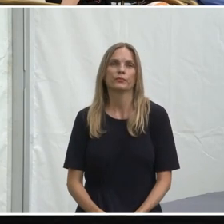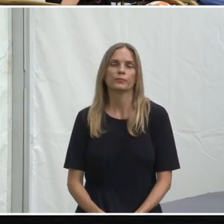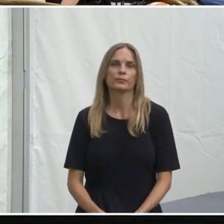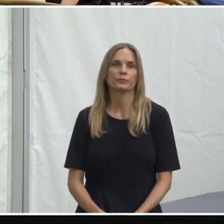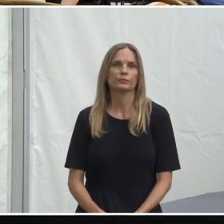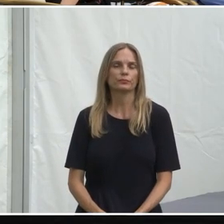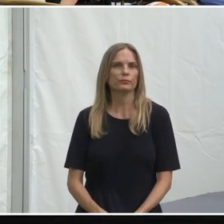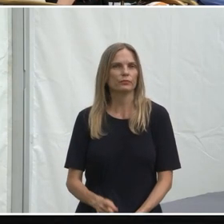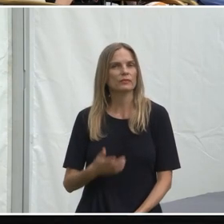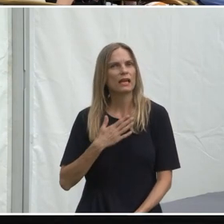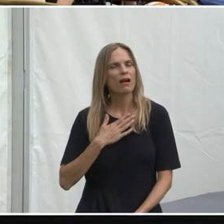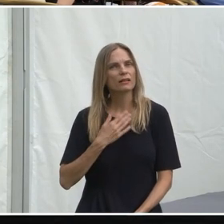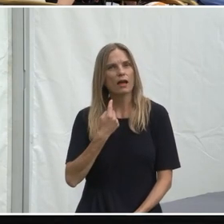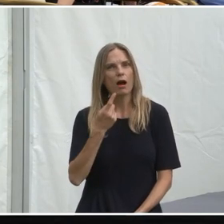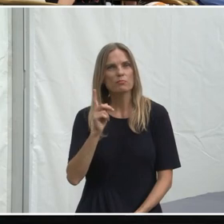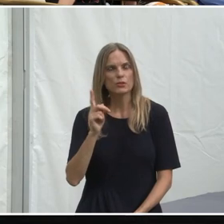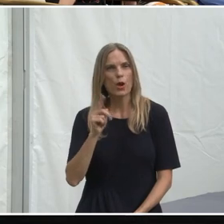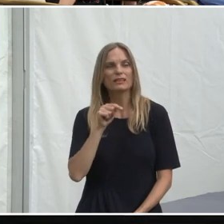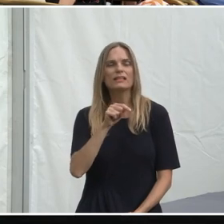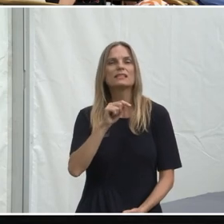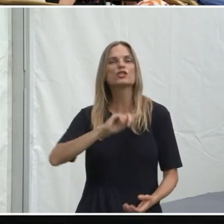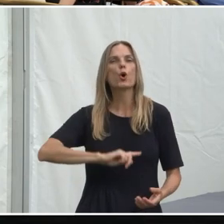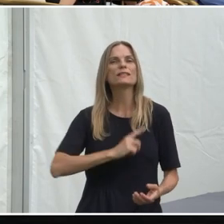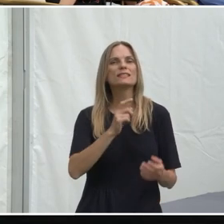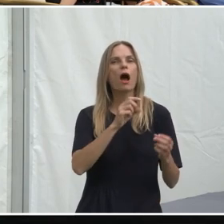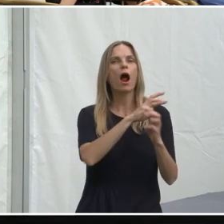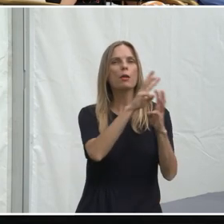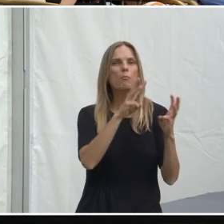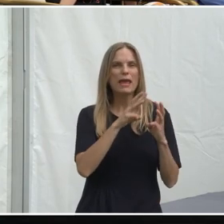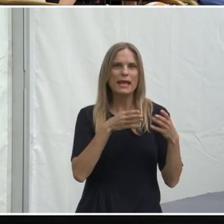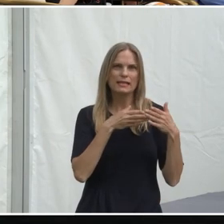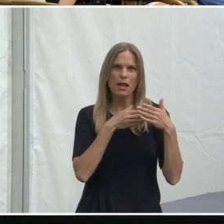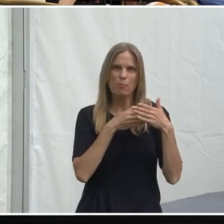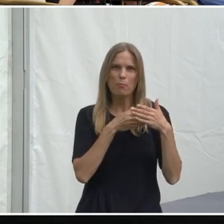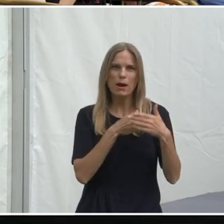what I want to say, but the impact of social media, I see it's very dialectical.